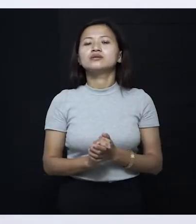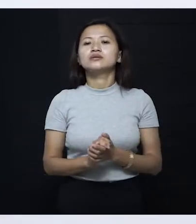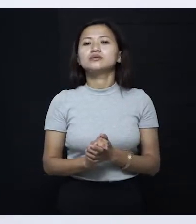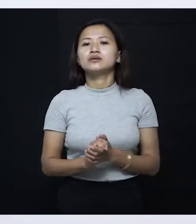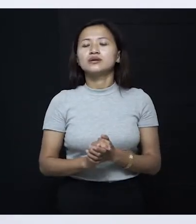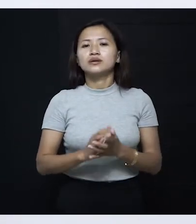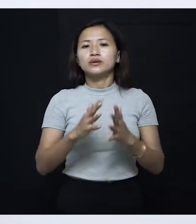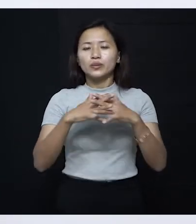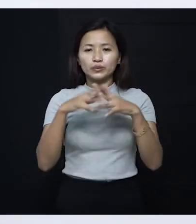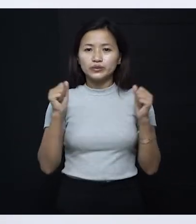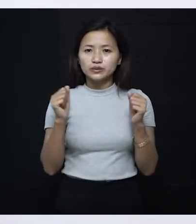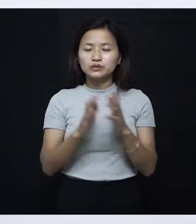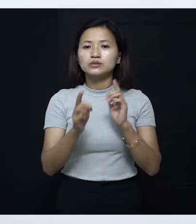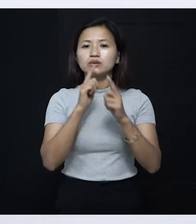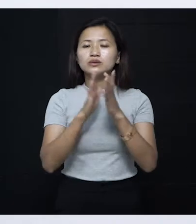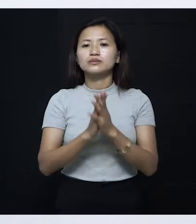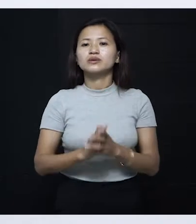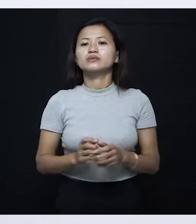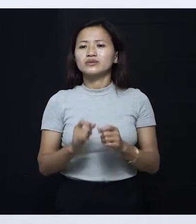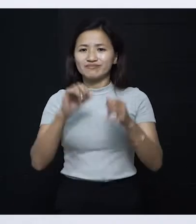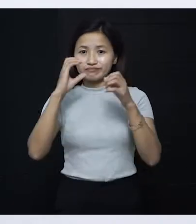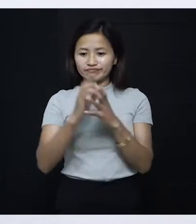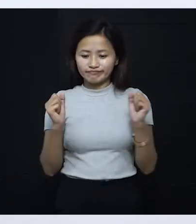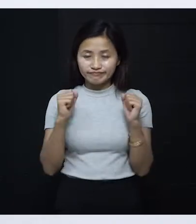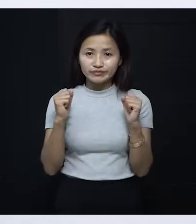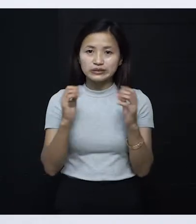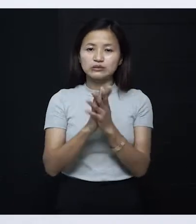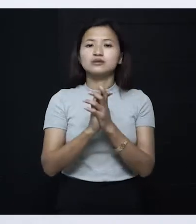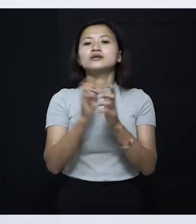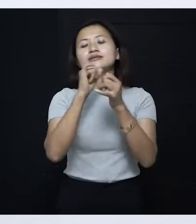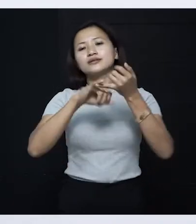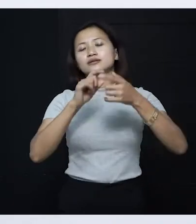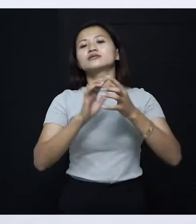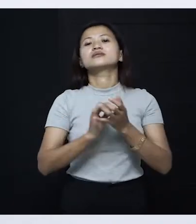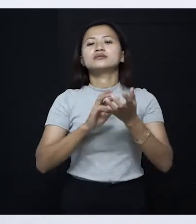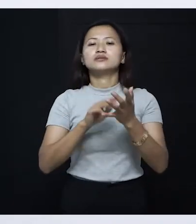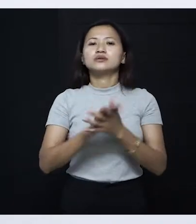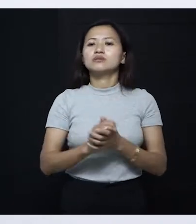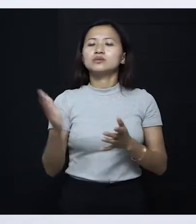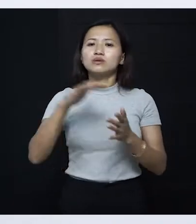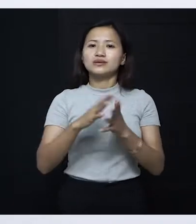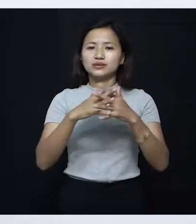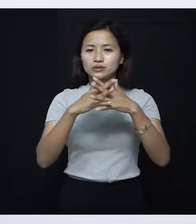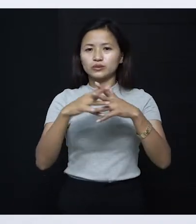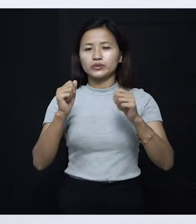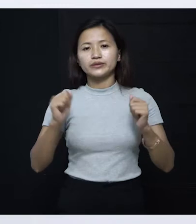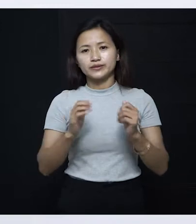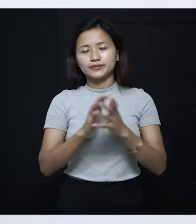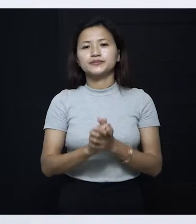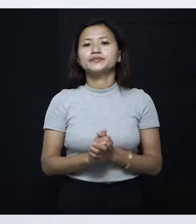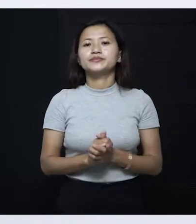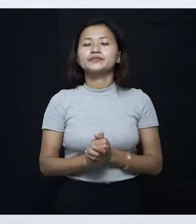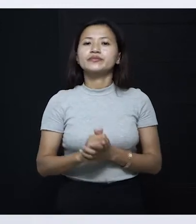say winter, we are talking about the cold season. Cold season is called as winter. That is one season.